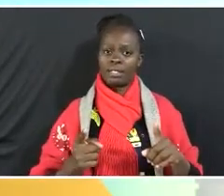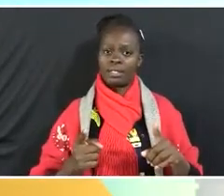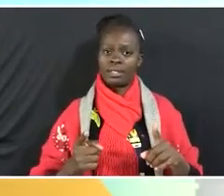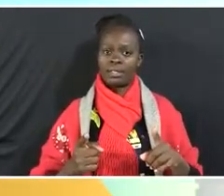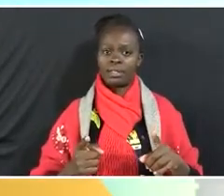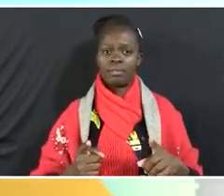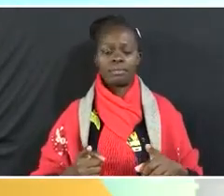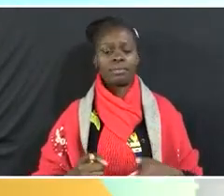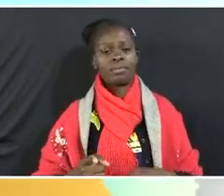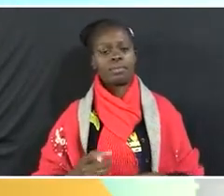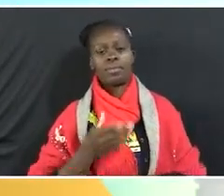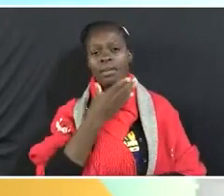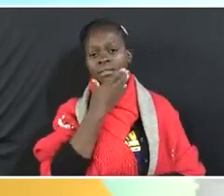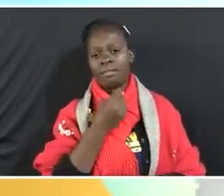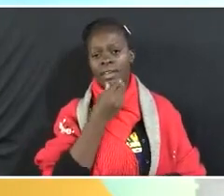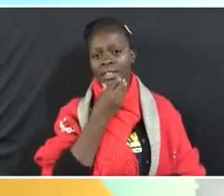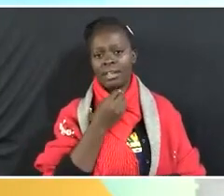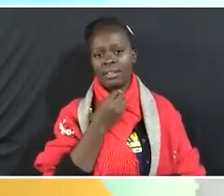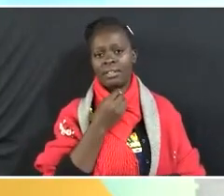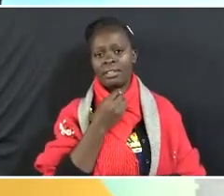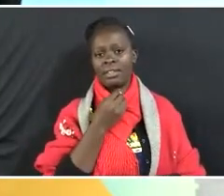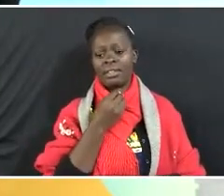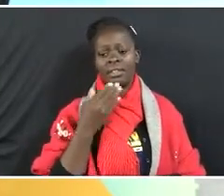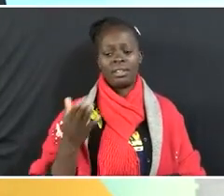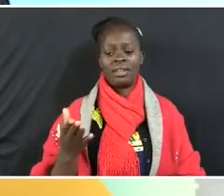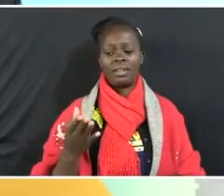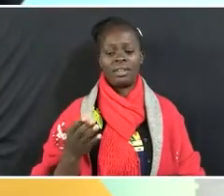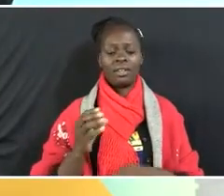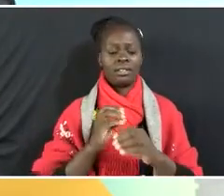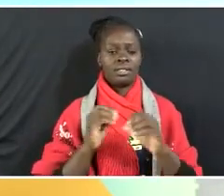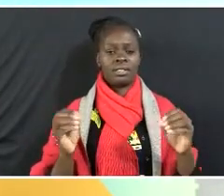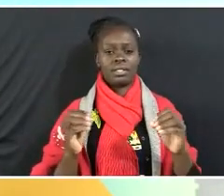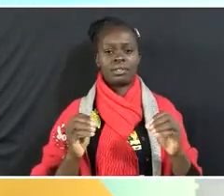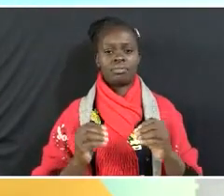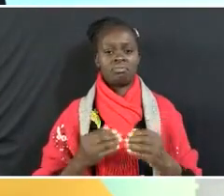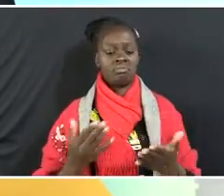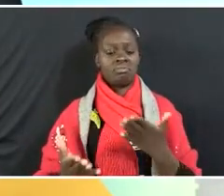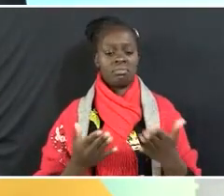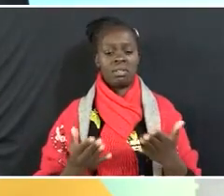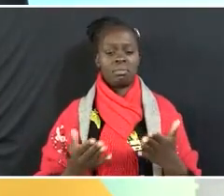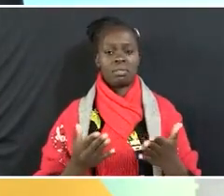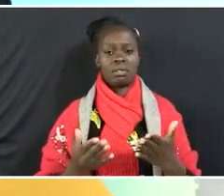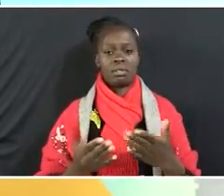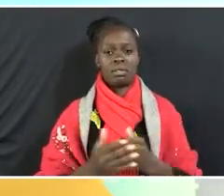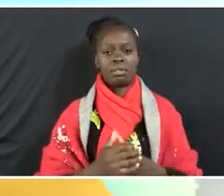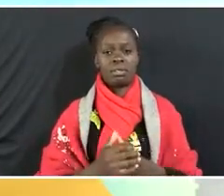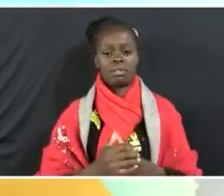appreciate how smart he was. I could have learned a lot from him.